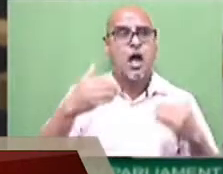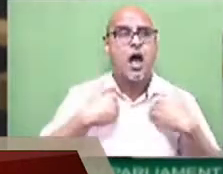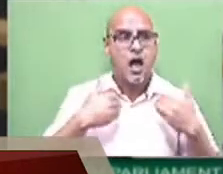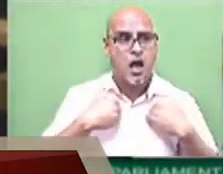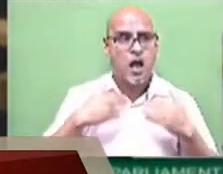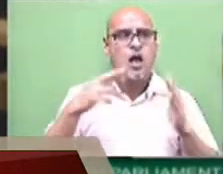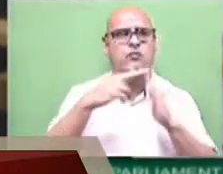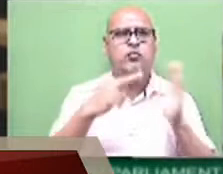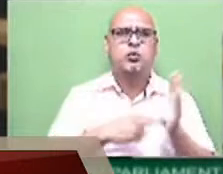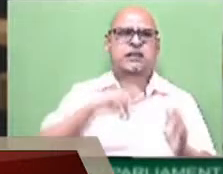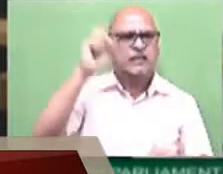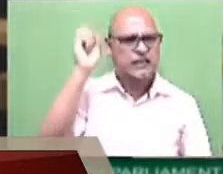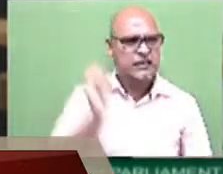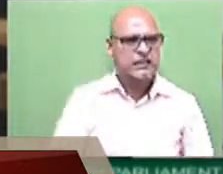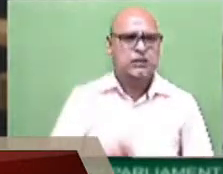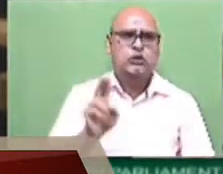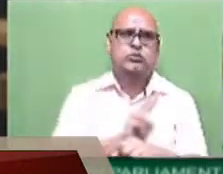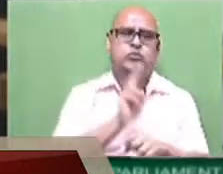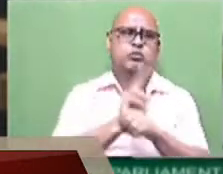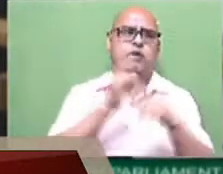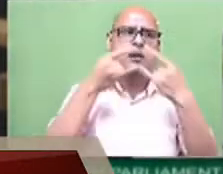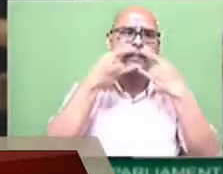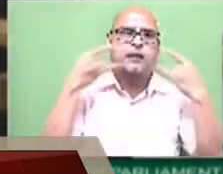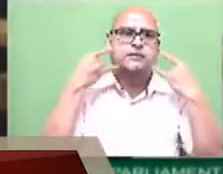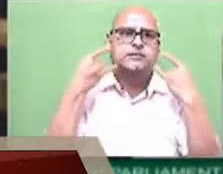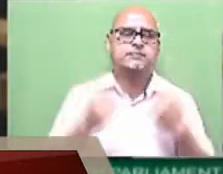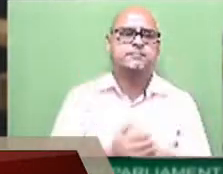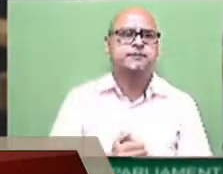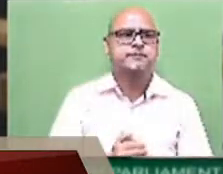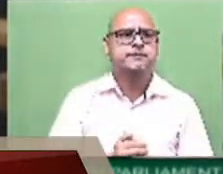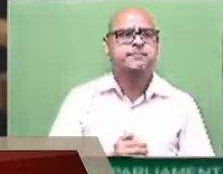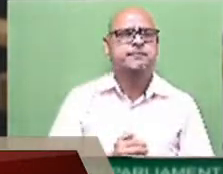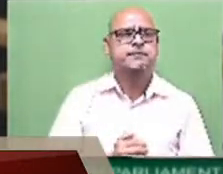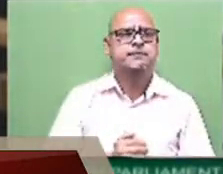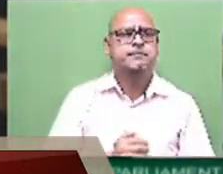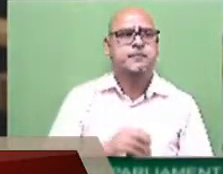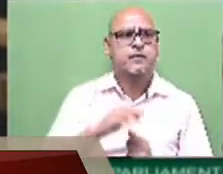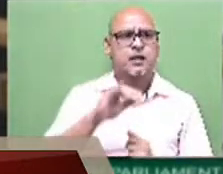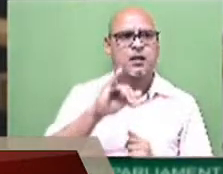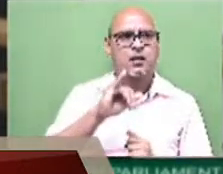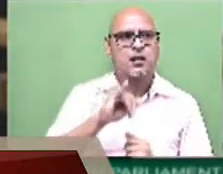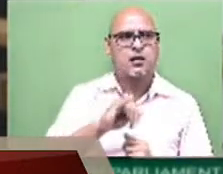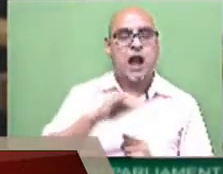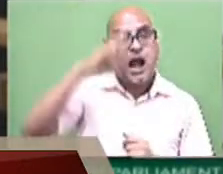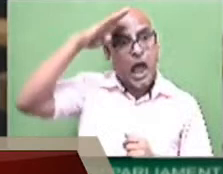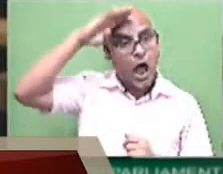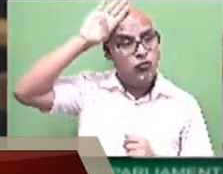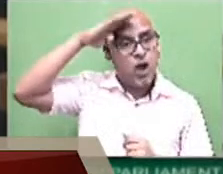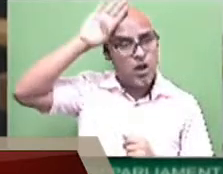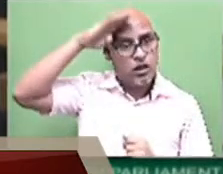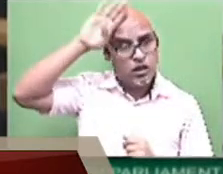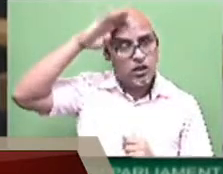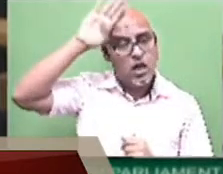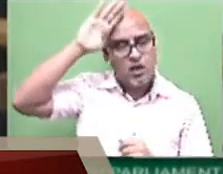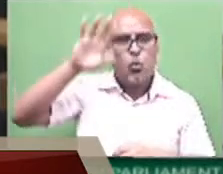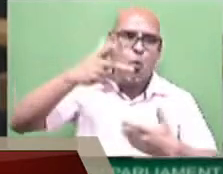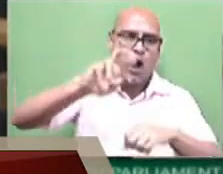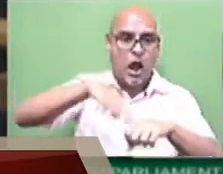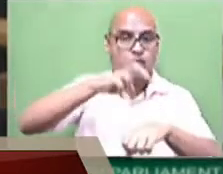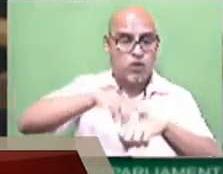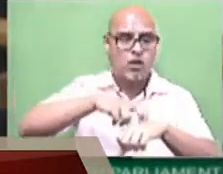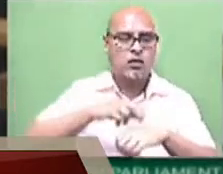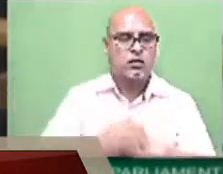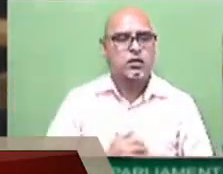With respect to the UK, Madam President, Ireland, Madam Speaker, sorry, North Carolina, California, and the United